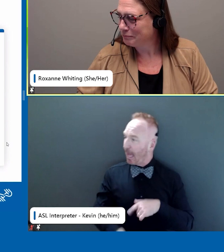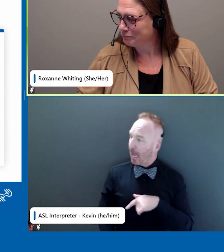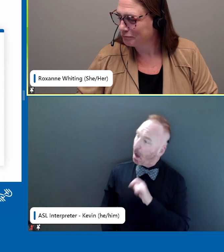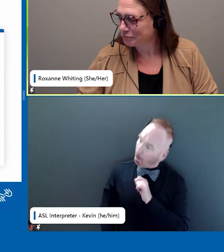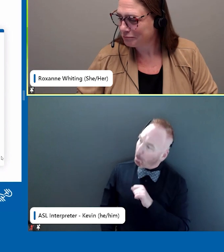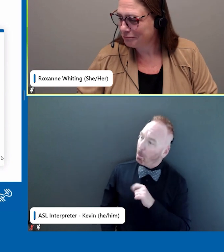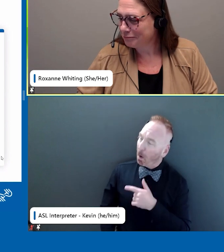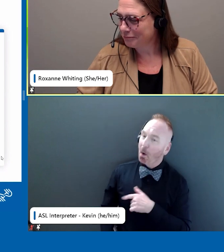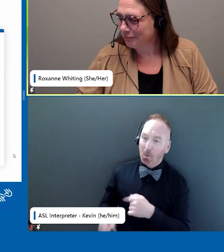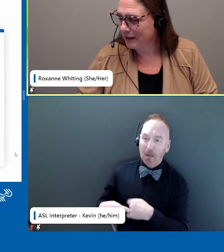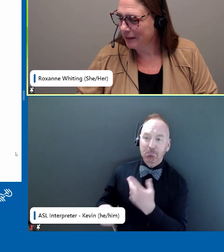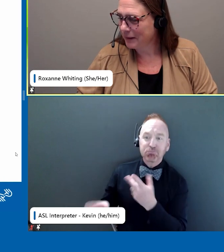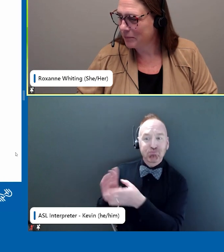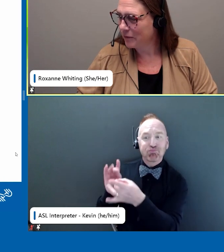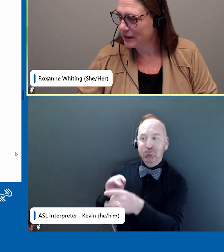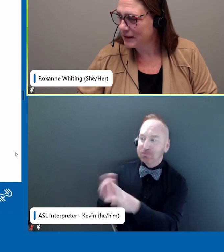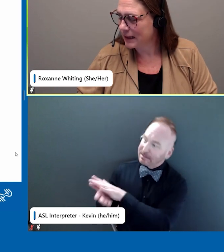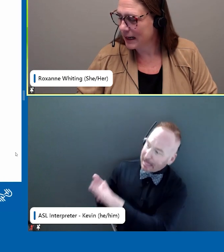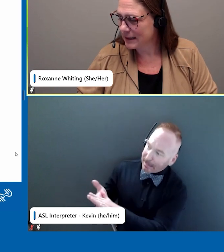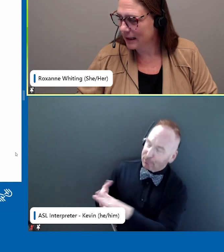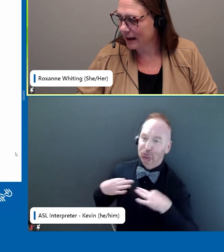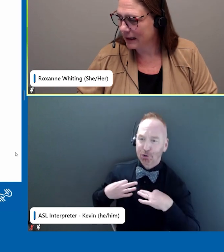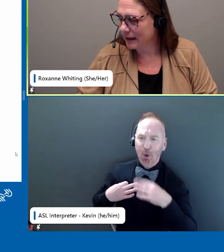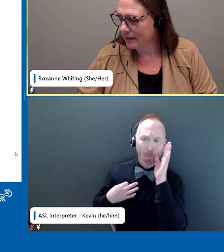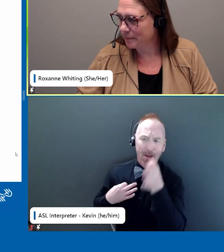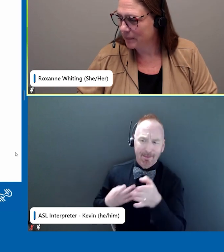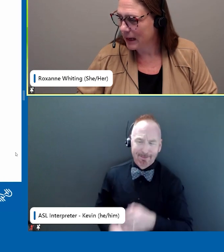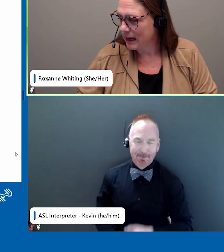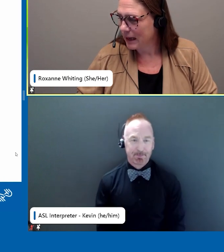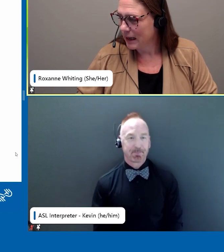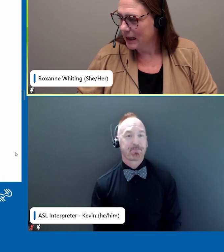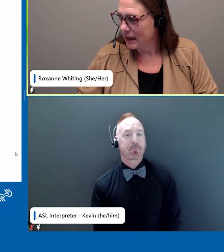um, we can move on to the next slide.